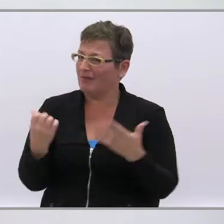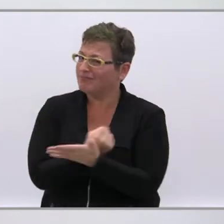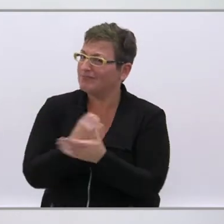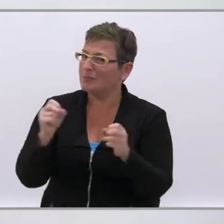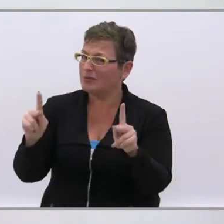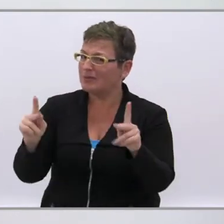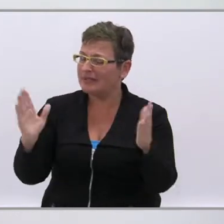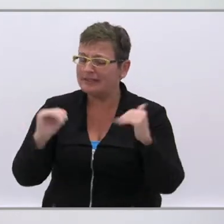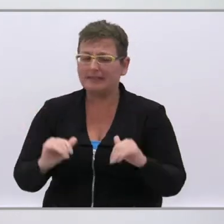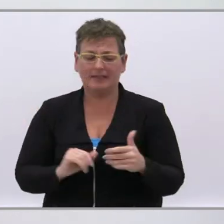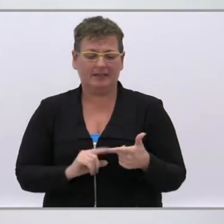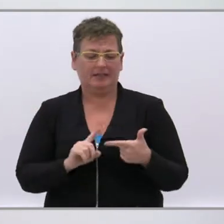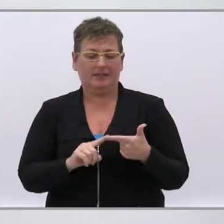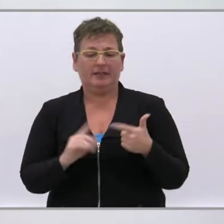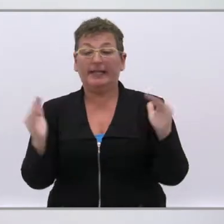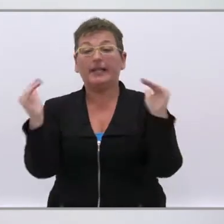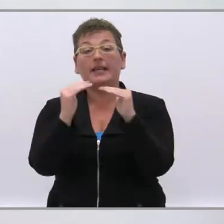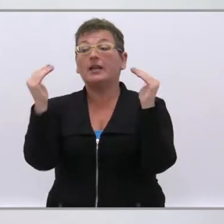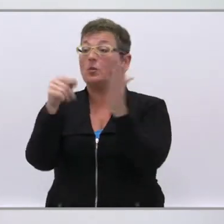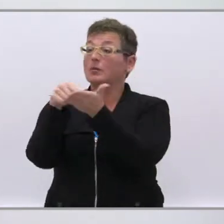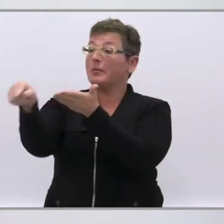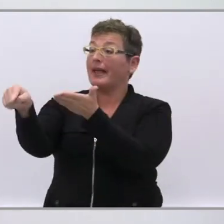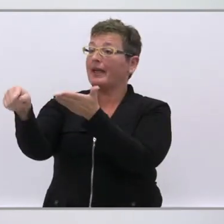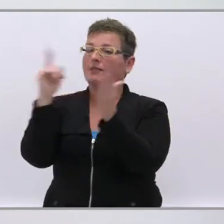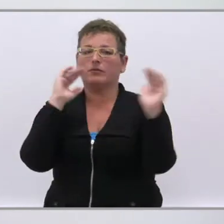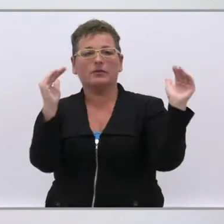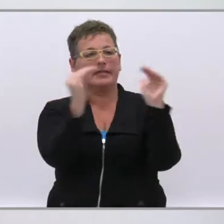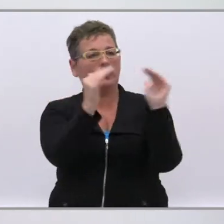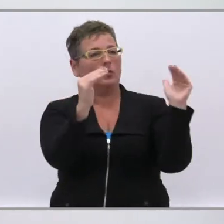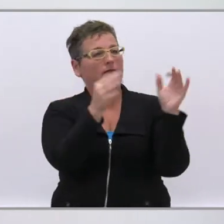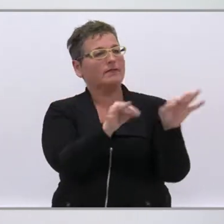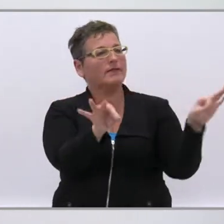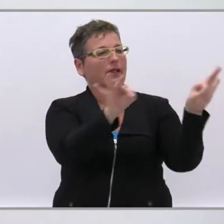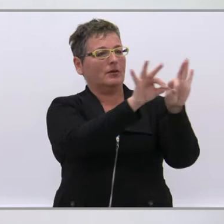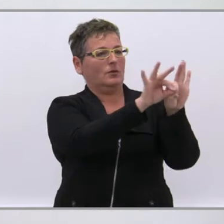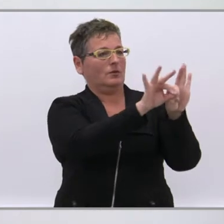Equal pay for work of equal value.